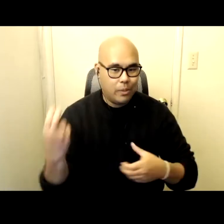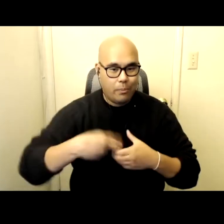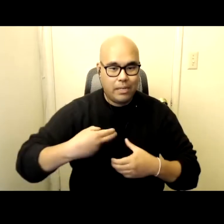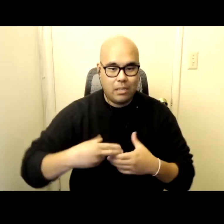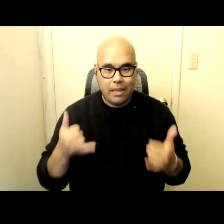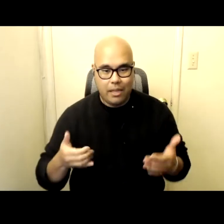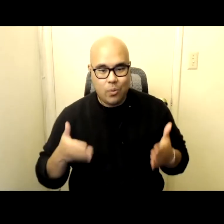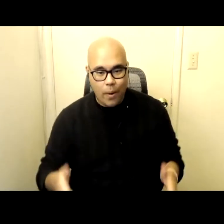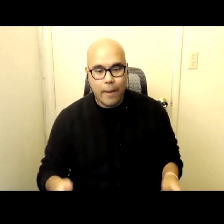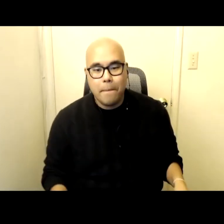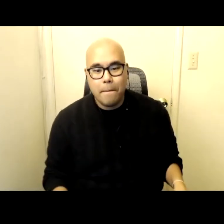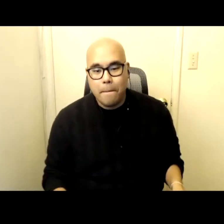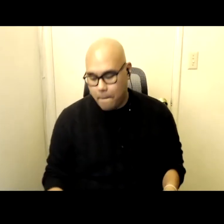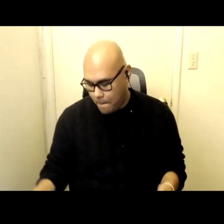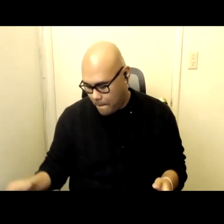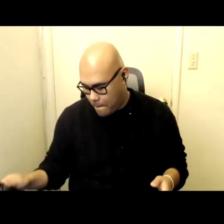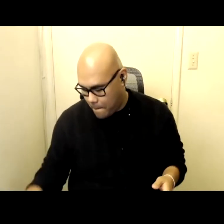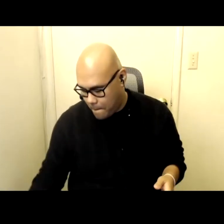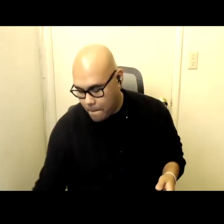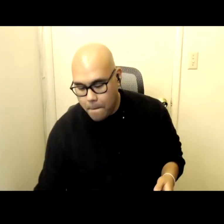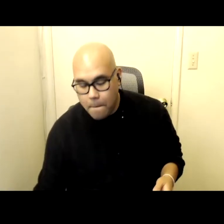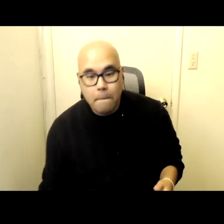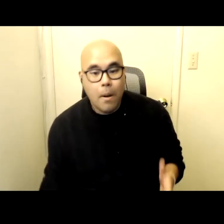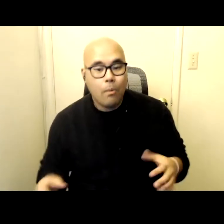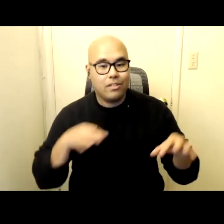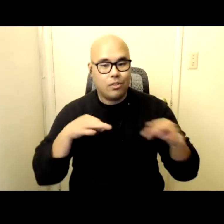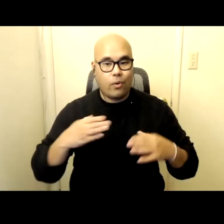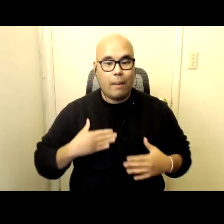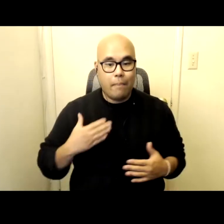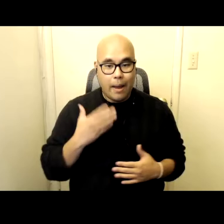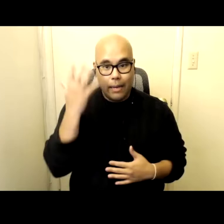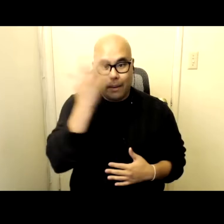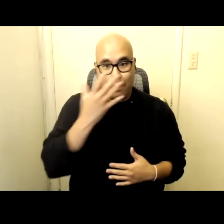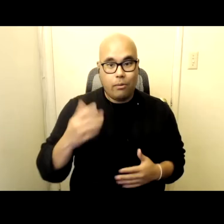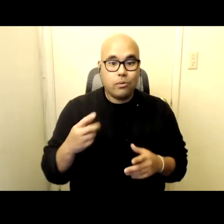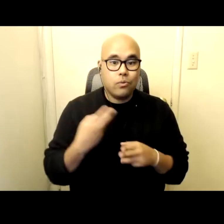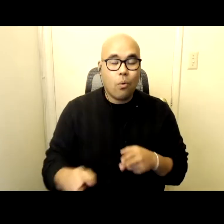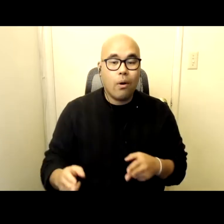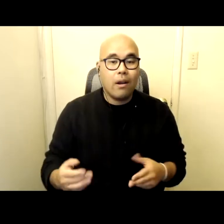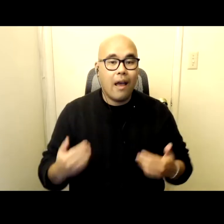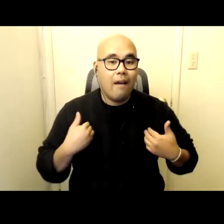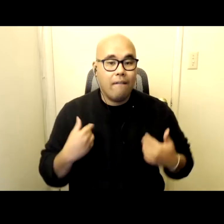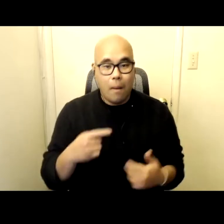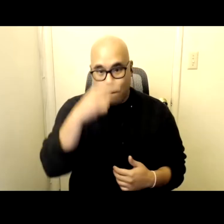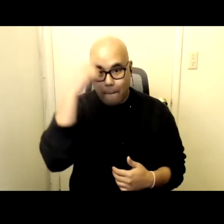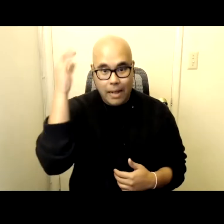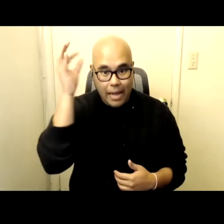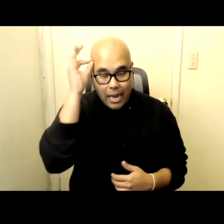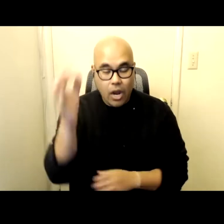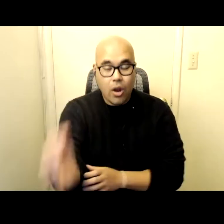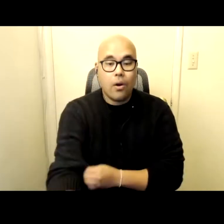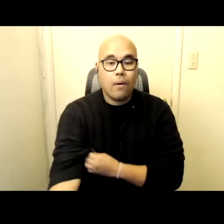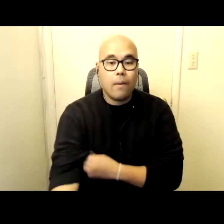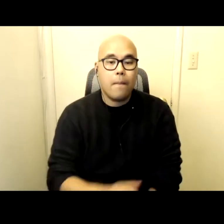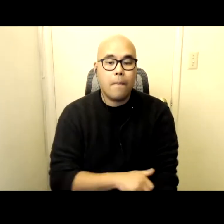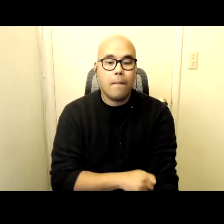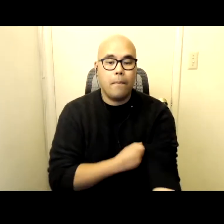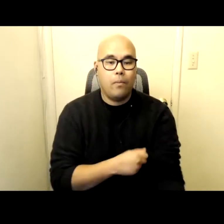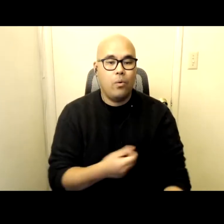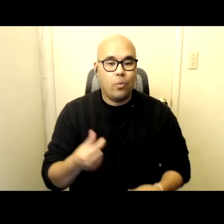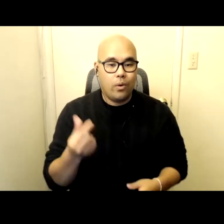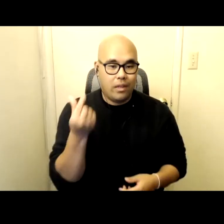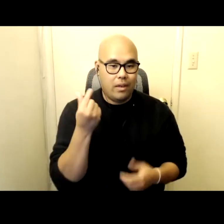way. I'd like to begin by describing my appearance briefly. I have black hair with gray